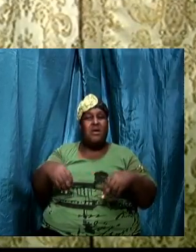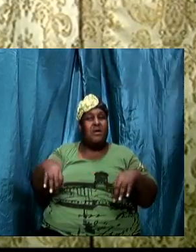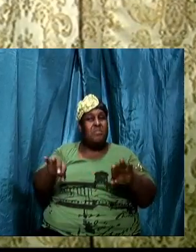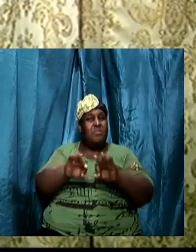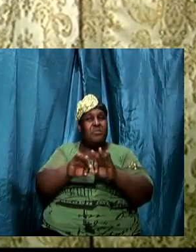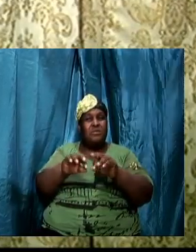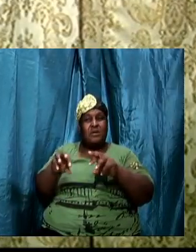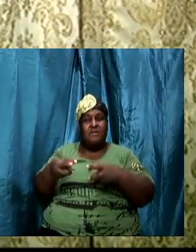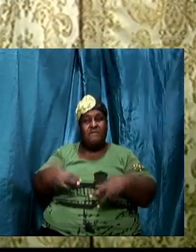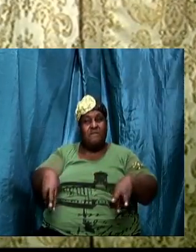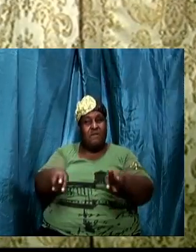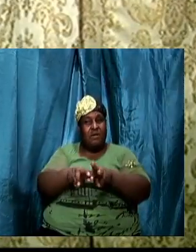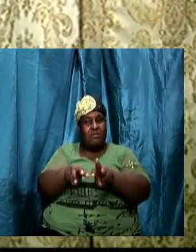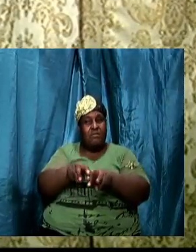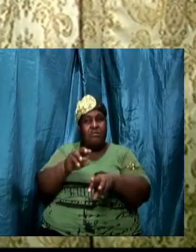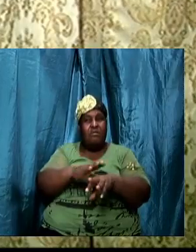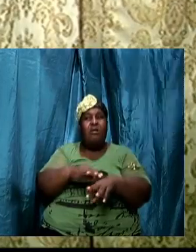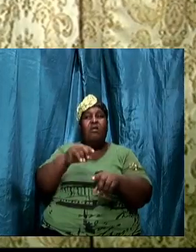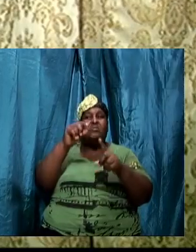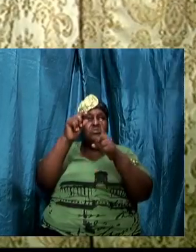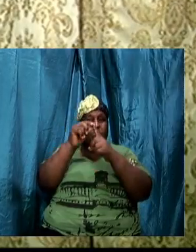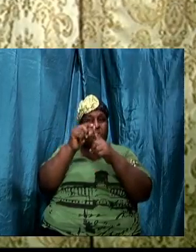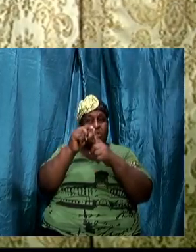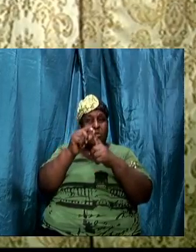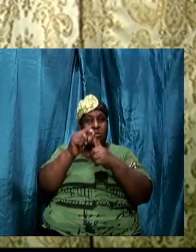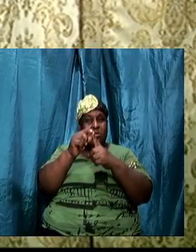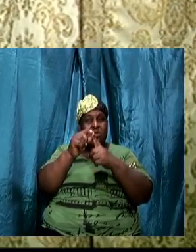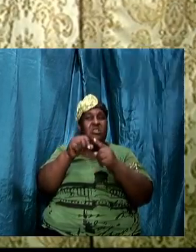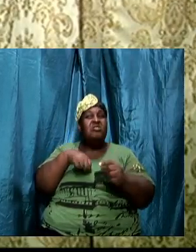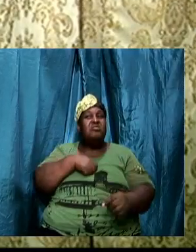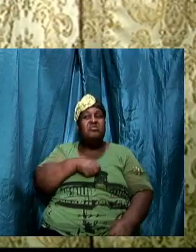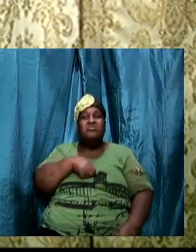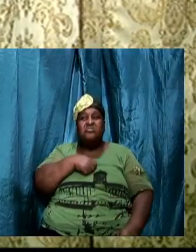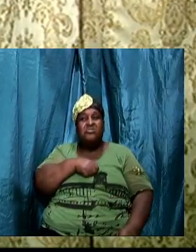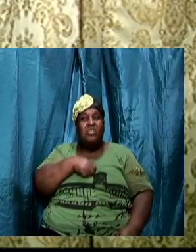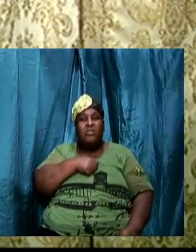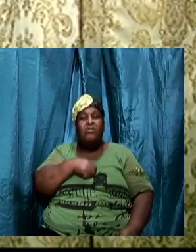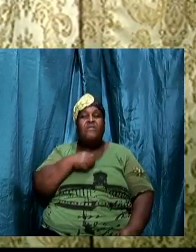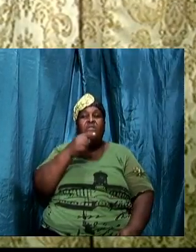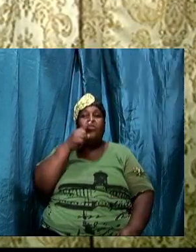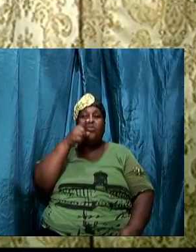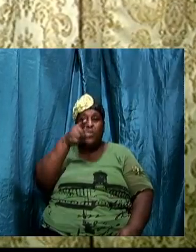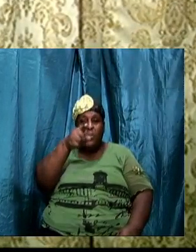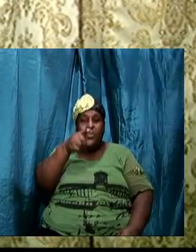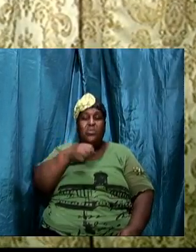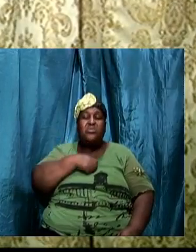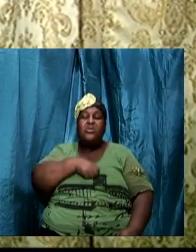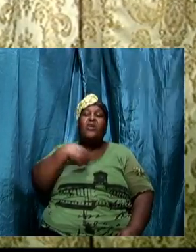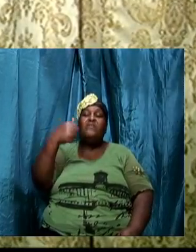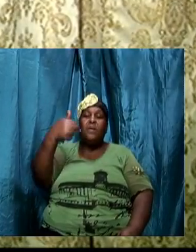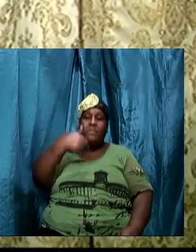And woe to you, woe to me, if we